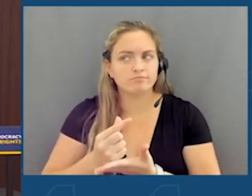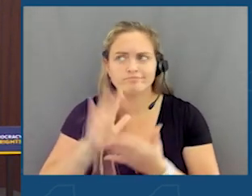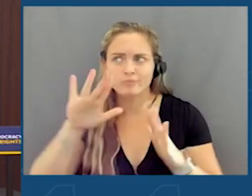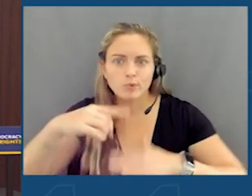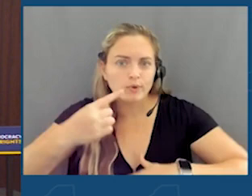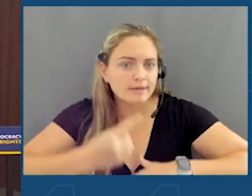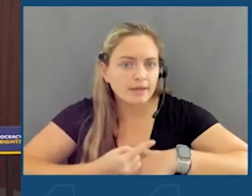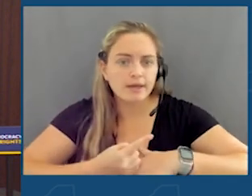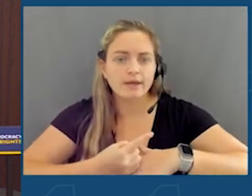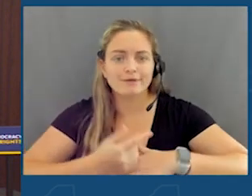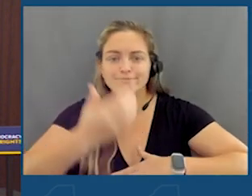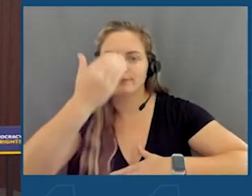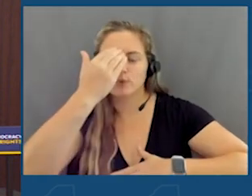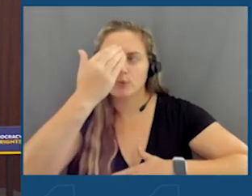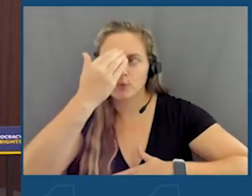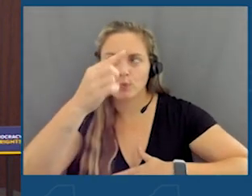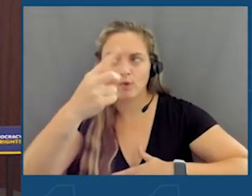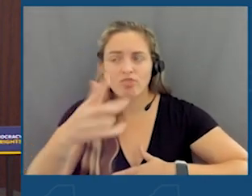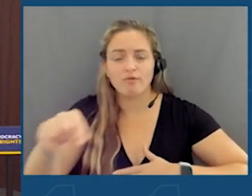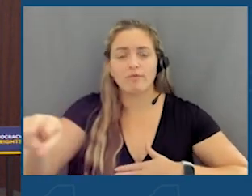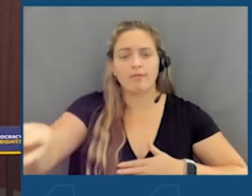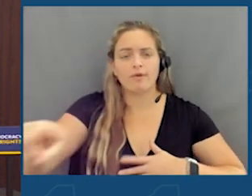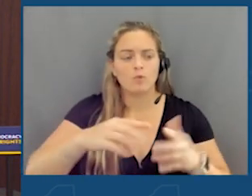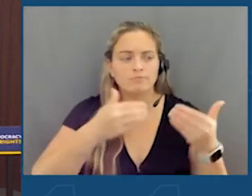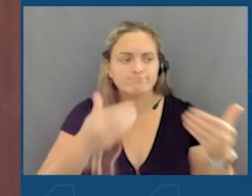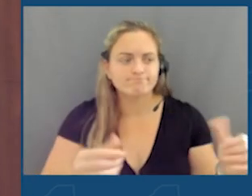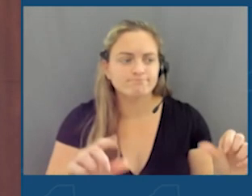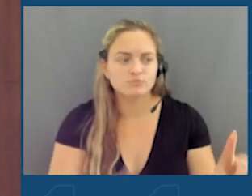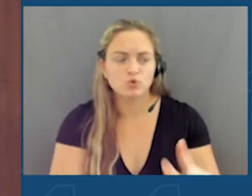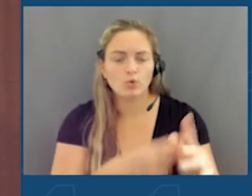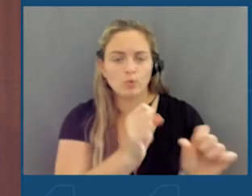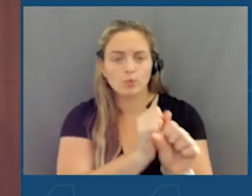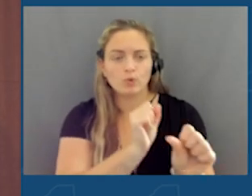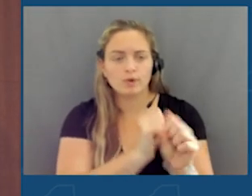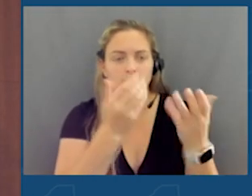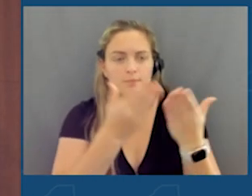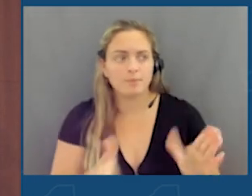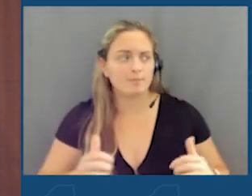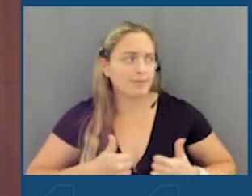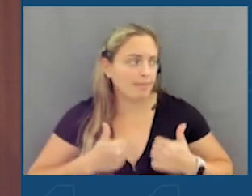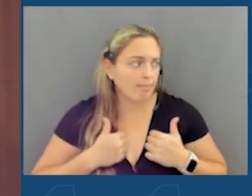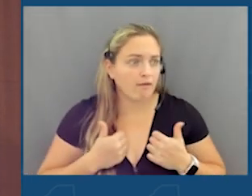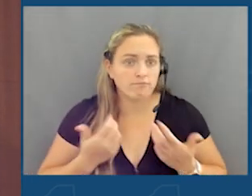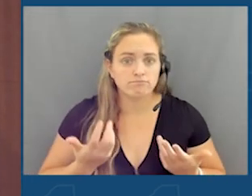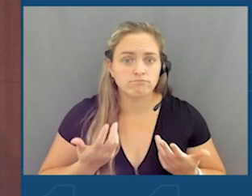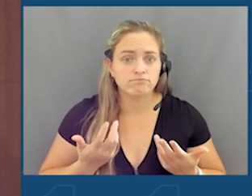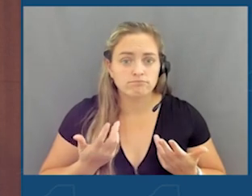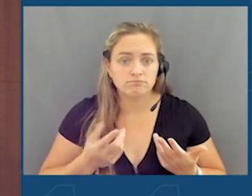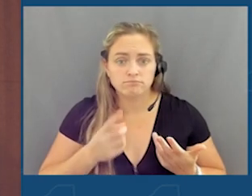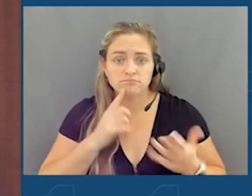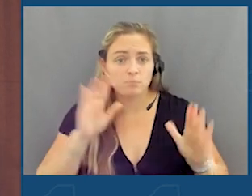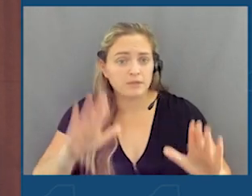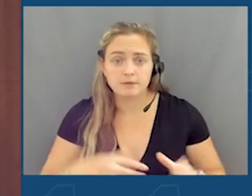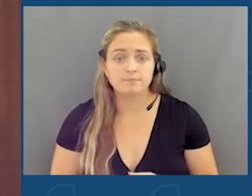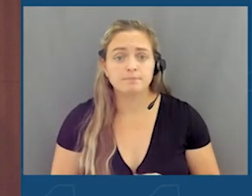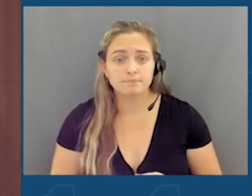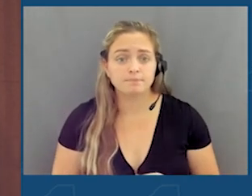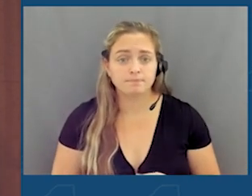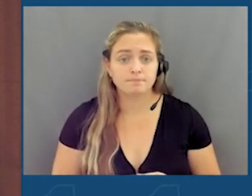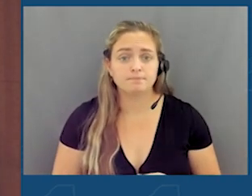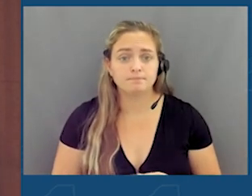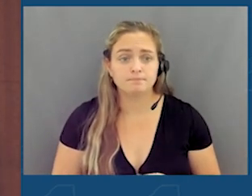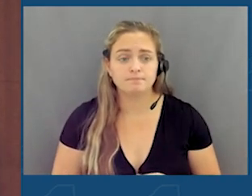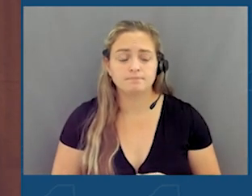as I knew that 1/3 of them would go forth and serve in public life, which is quite extraordinary. And I'm